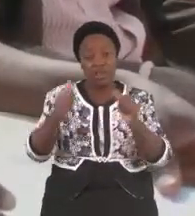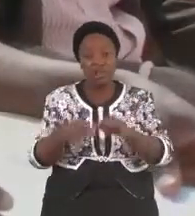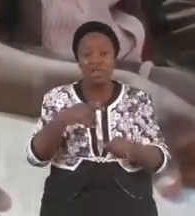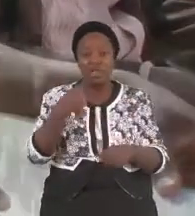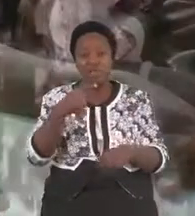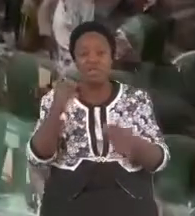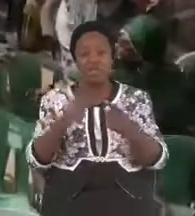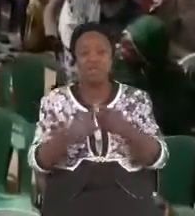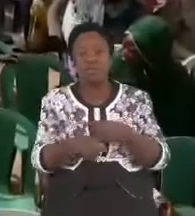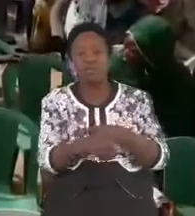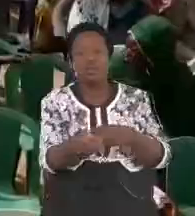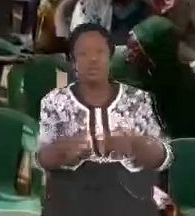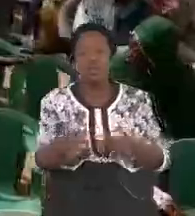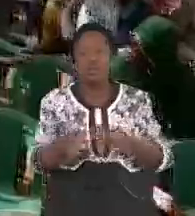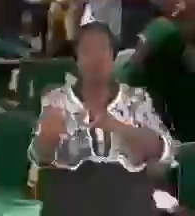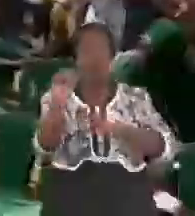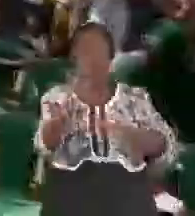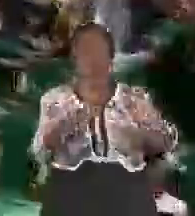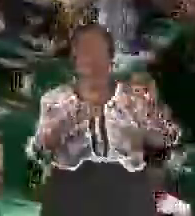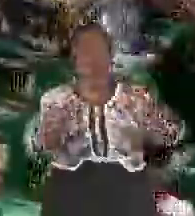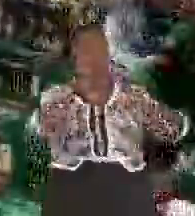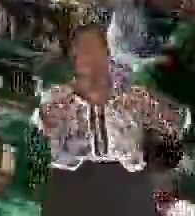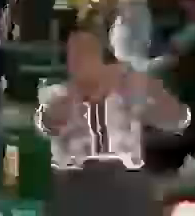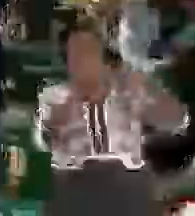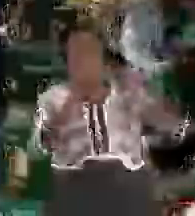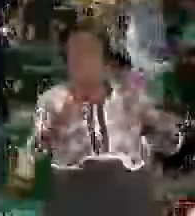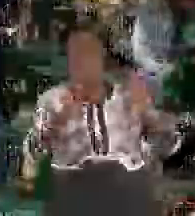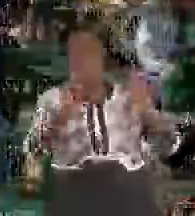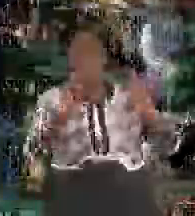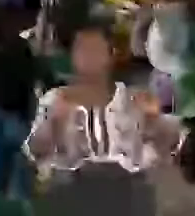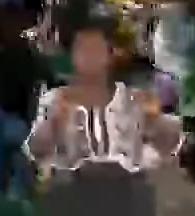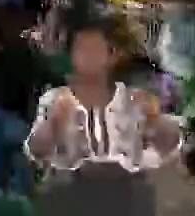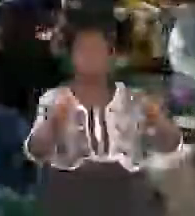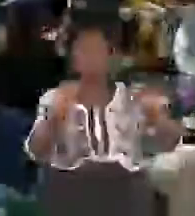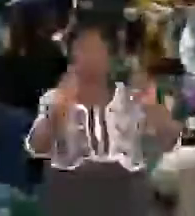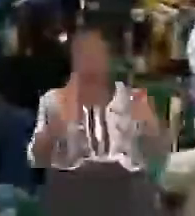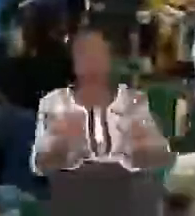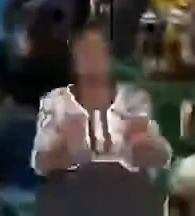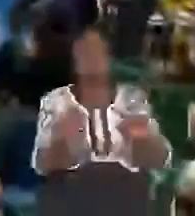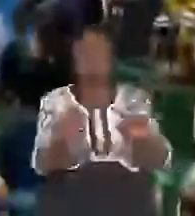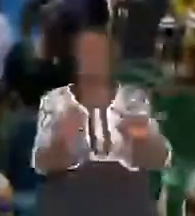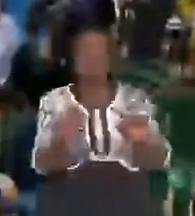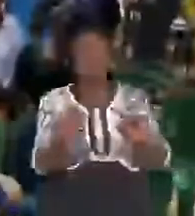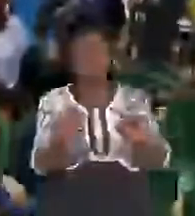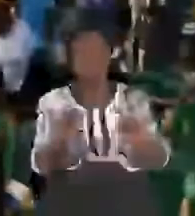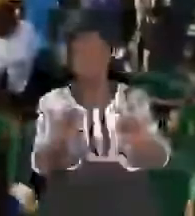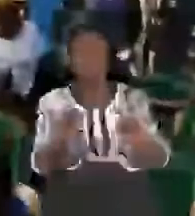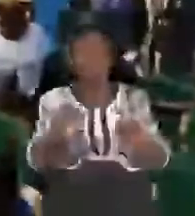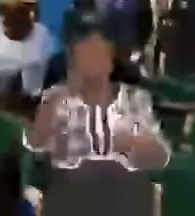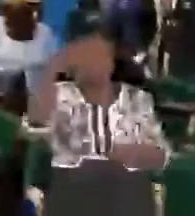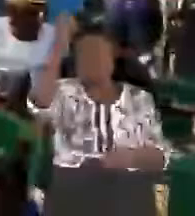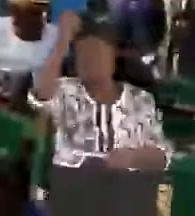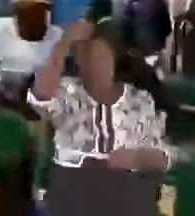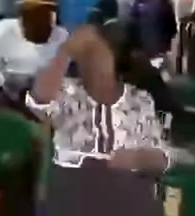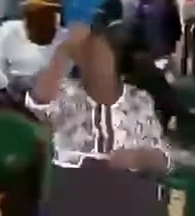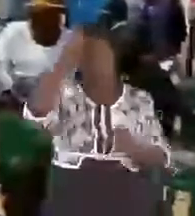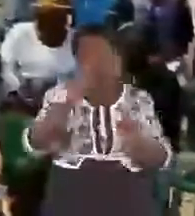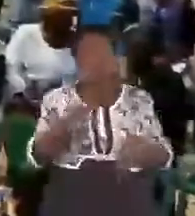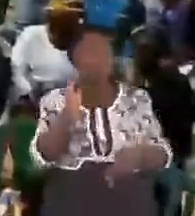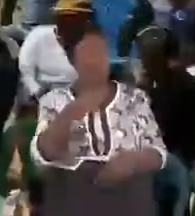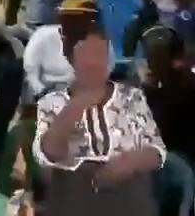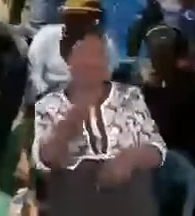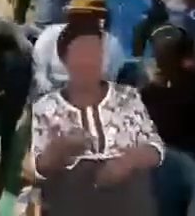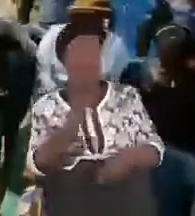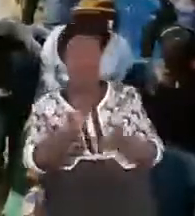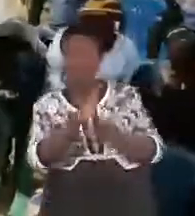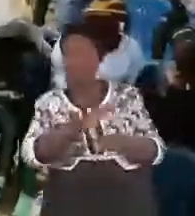O generation of vipers. Psychologists will tell you, you don't speak directly